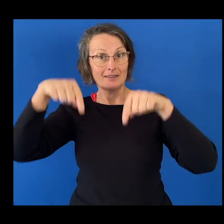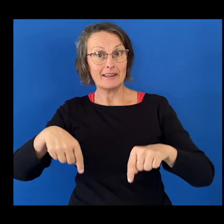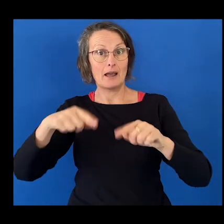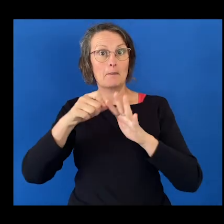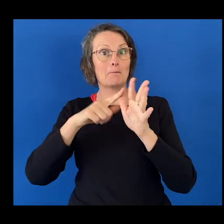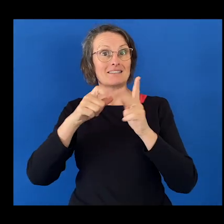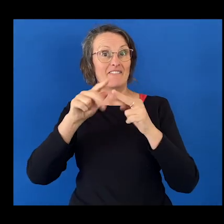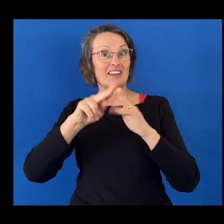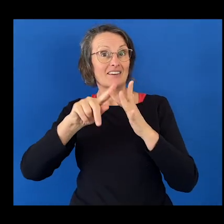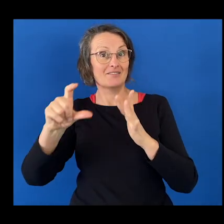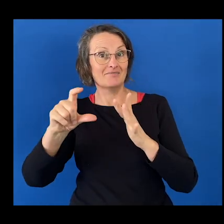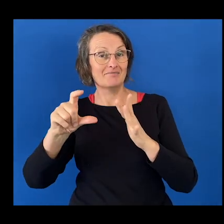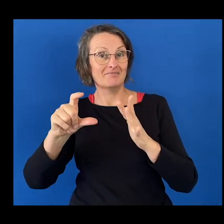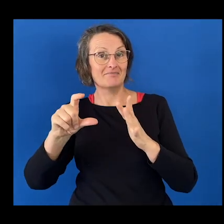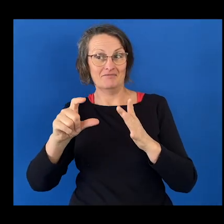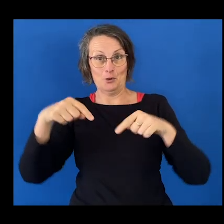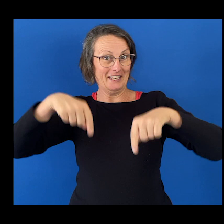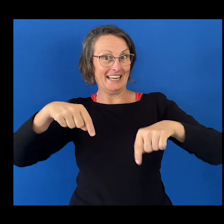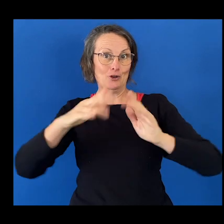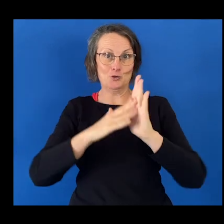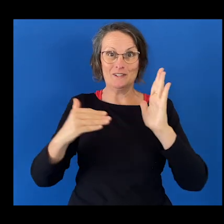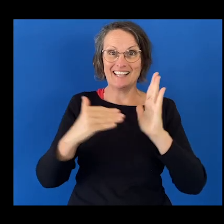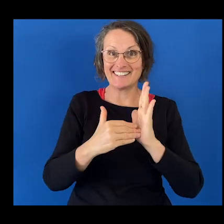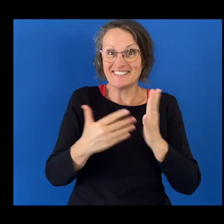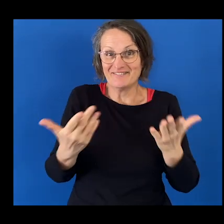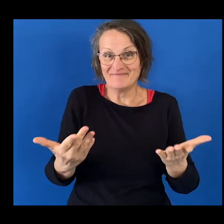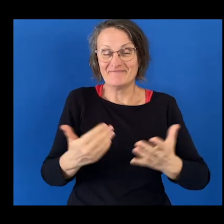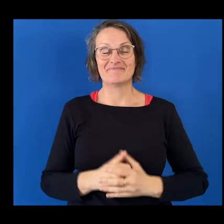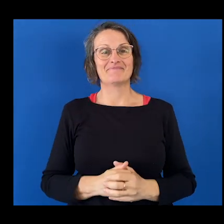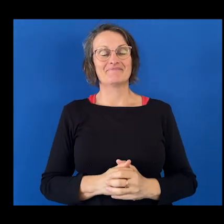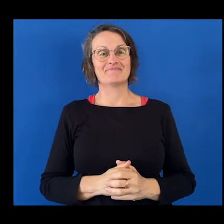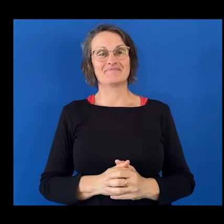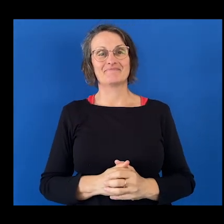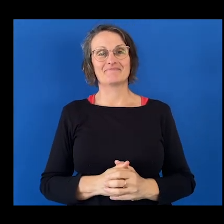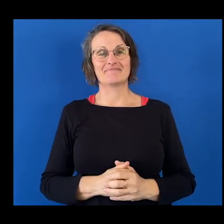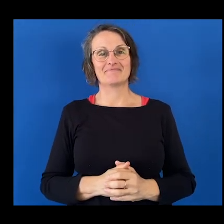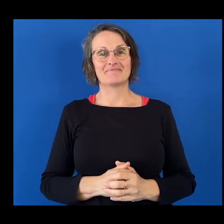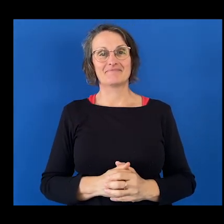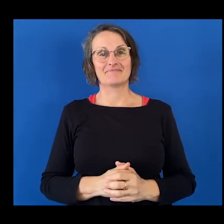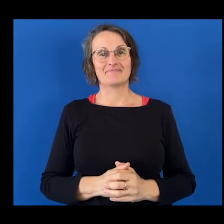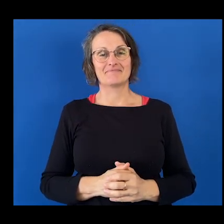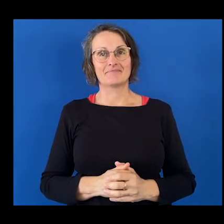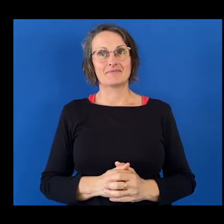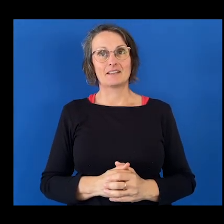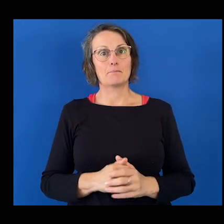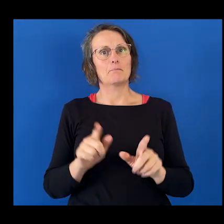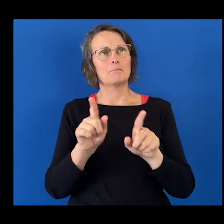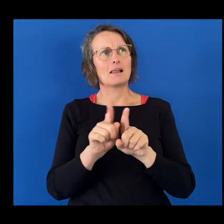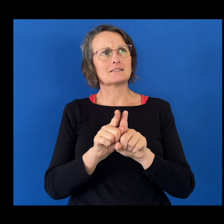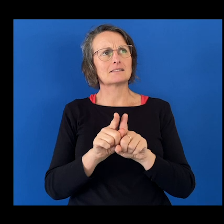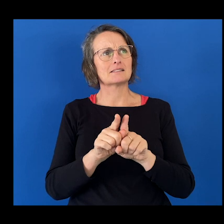Pacific, which is where we are here in New Zealand. This is the Pacific. But by that I meant